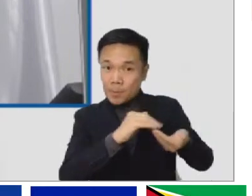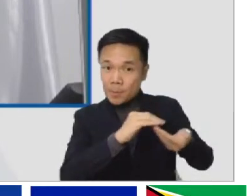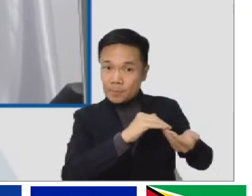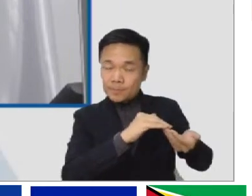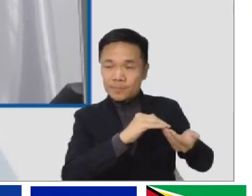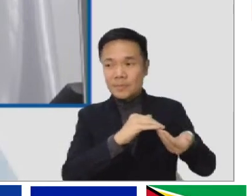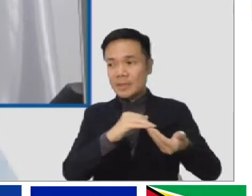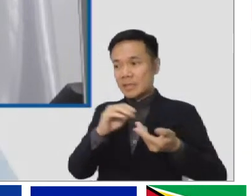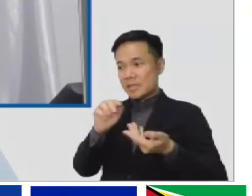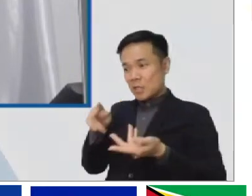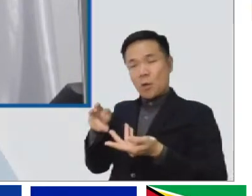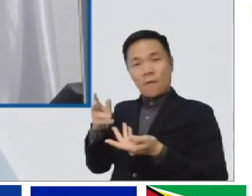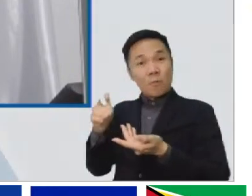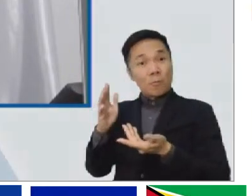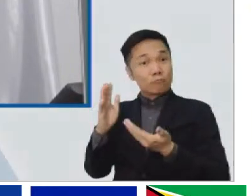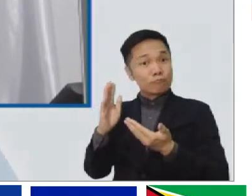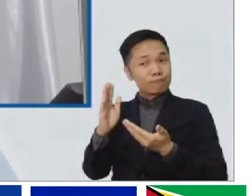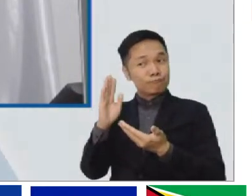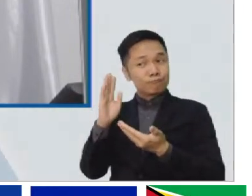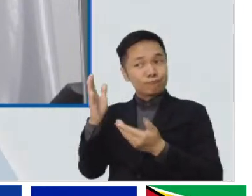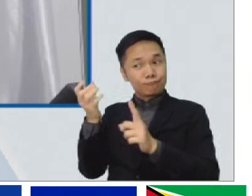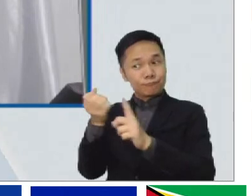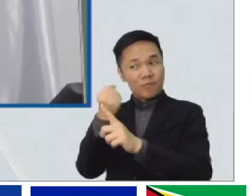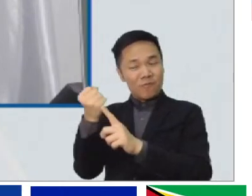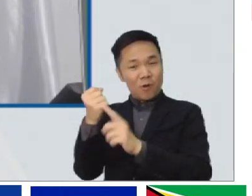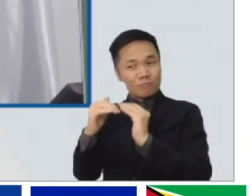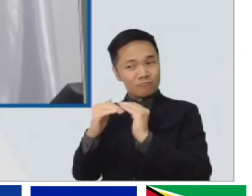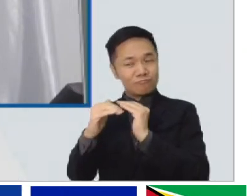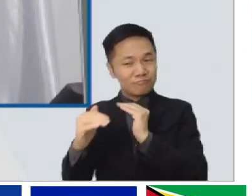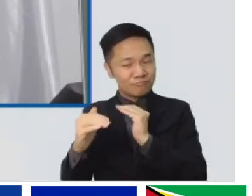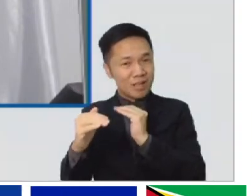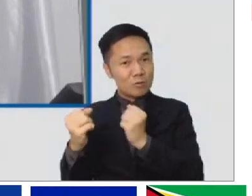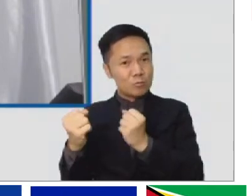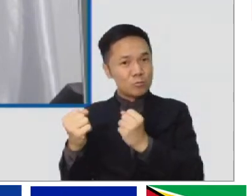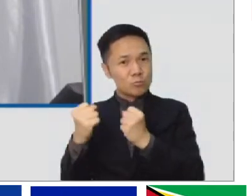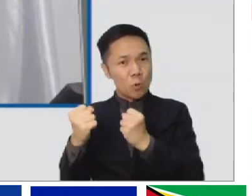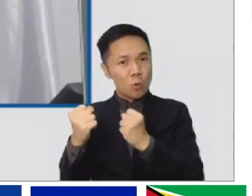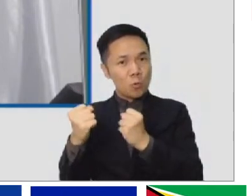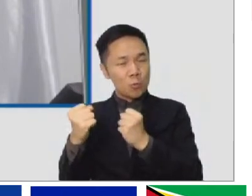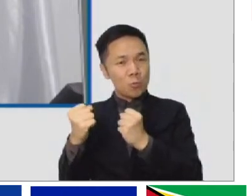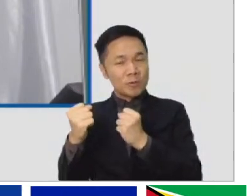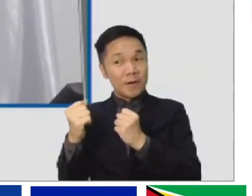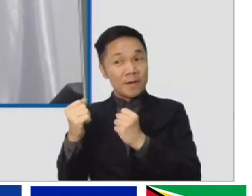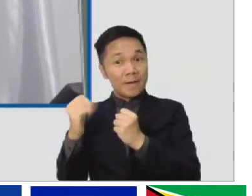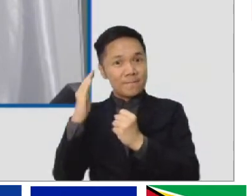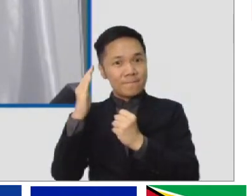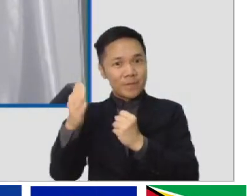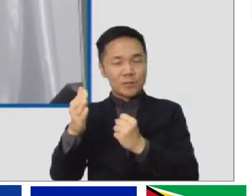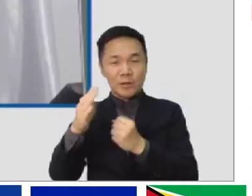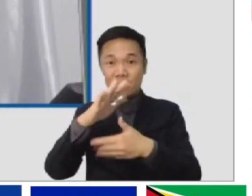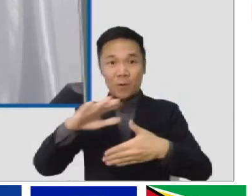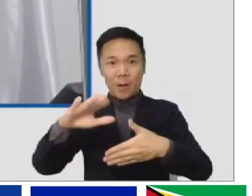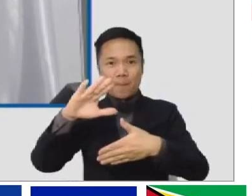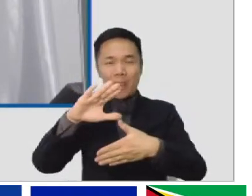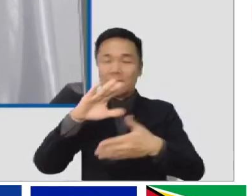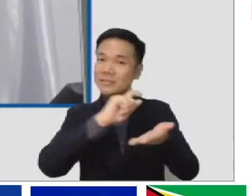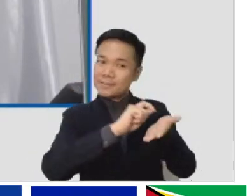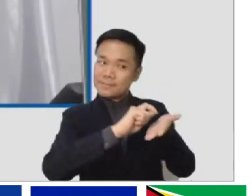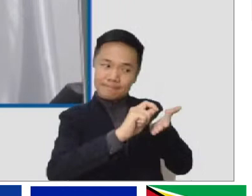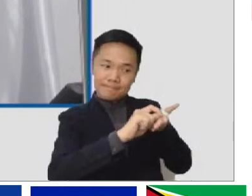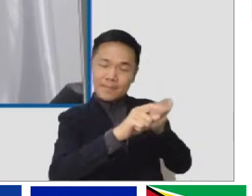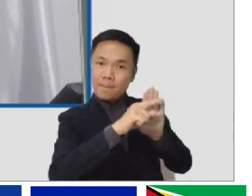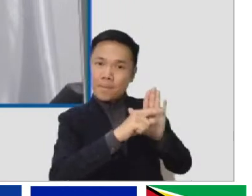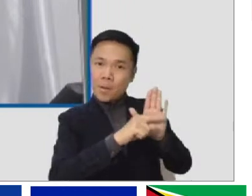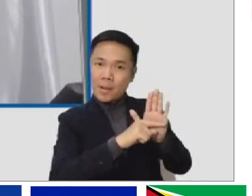sustainable, resilient situation in our country. Our Central American policy is a regional mandate